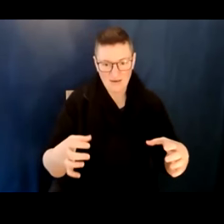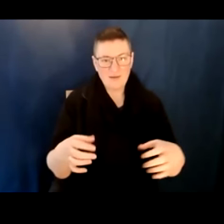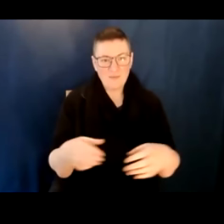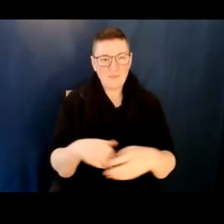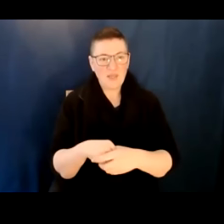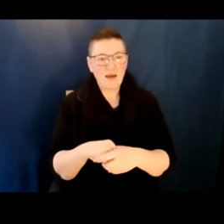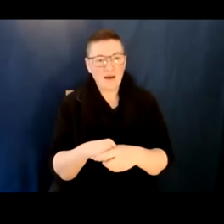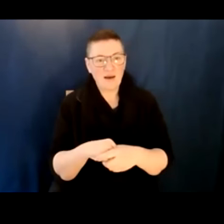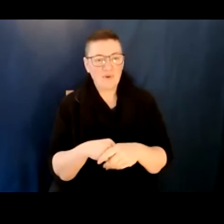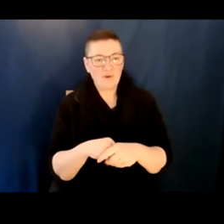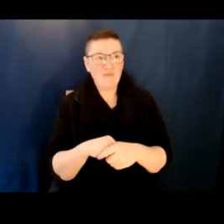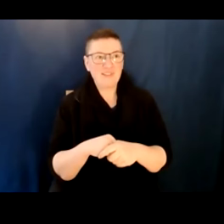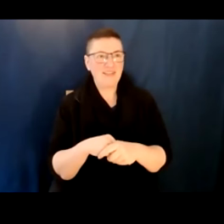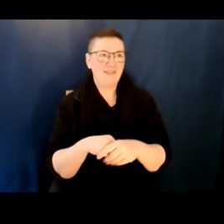on.